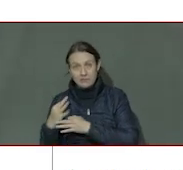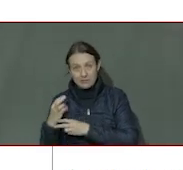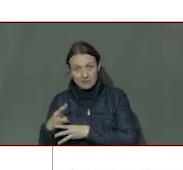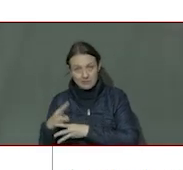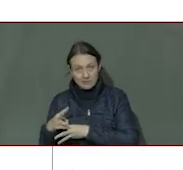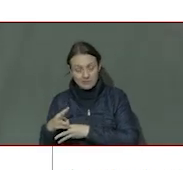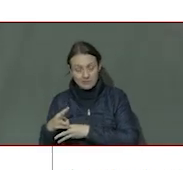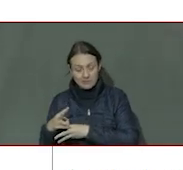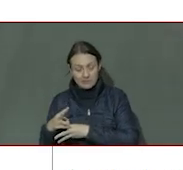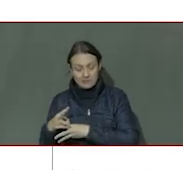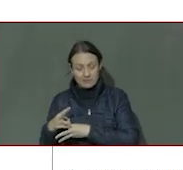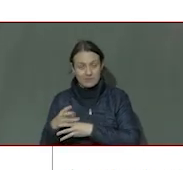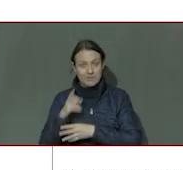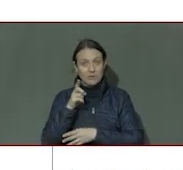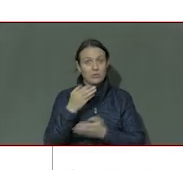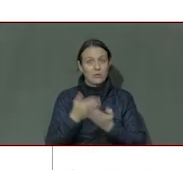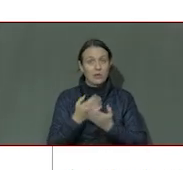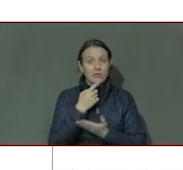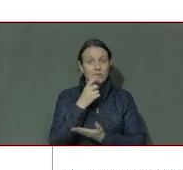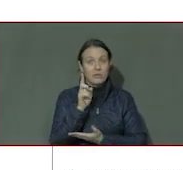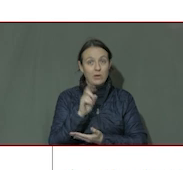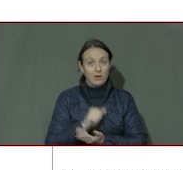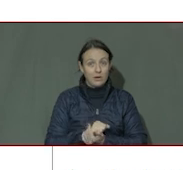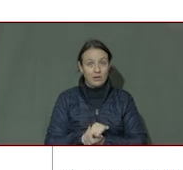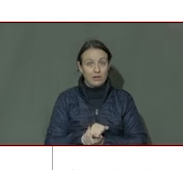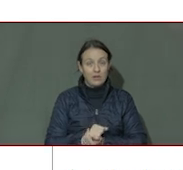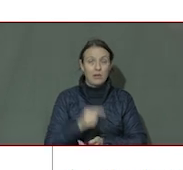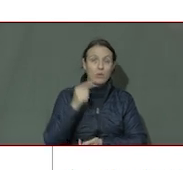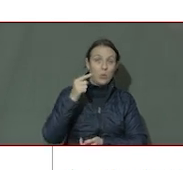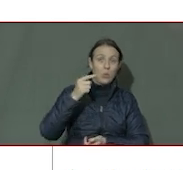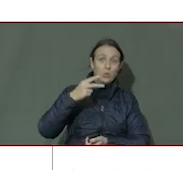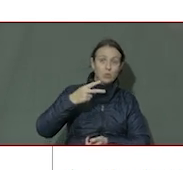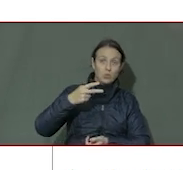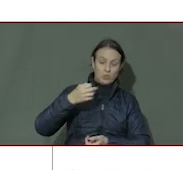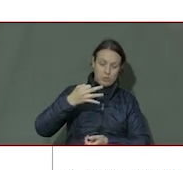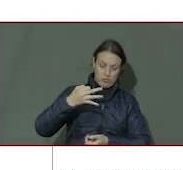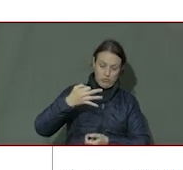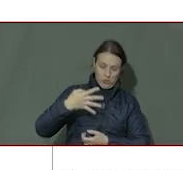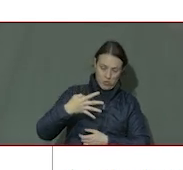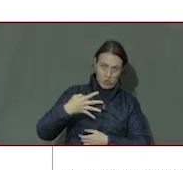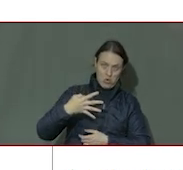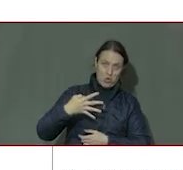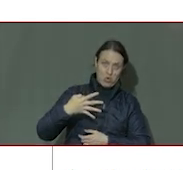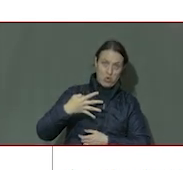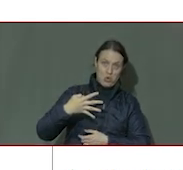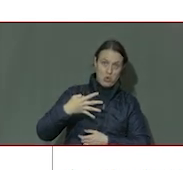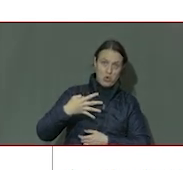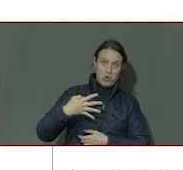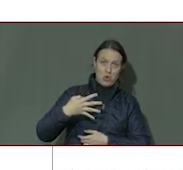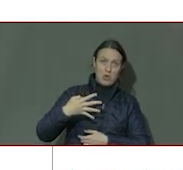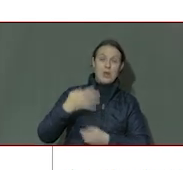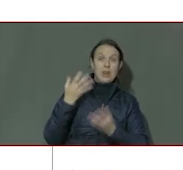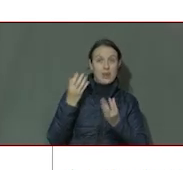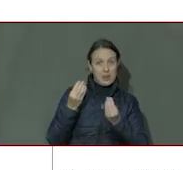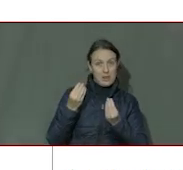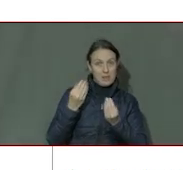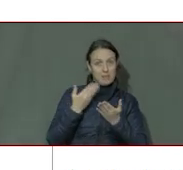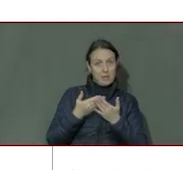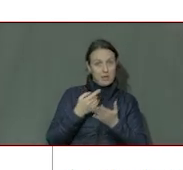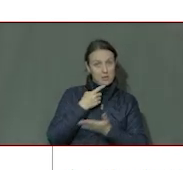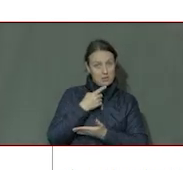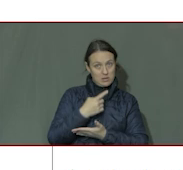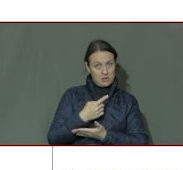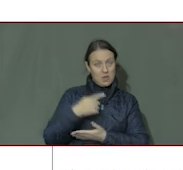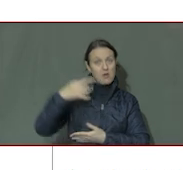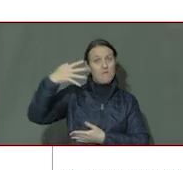Again, what you can say is that 1, 2, 3, 4. You can mention their numbers by